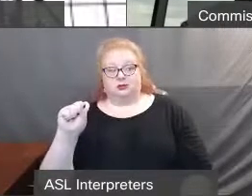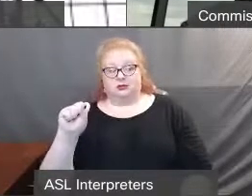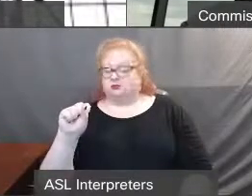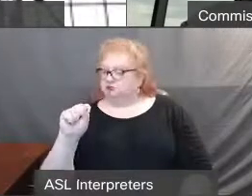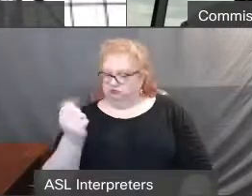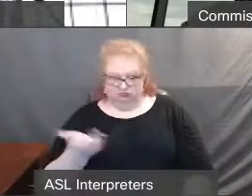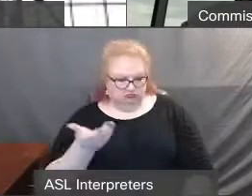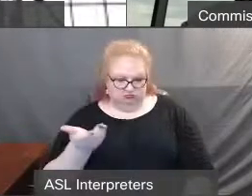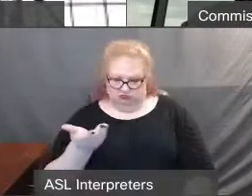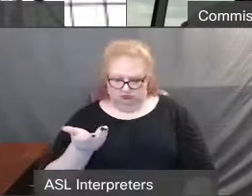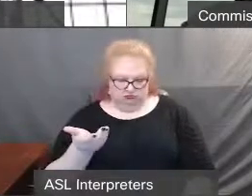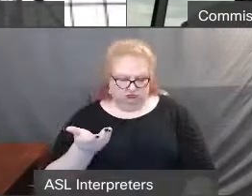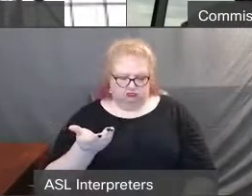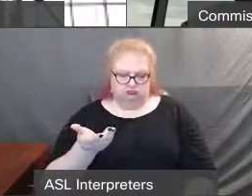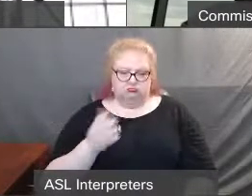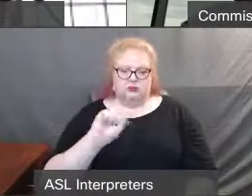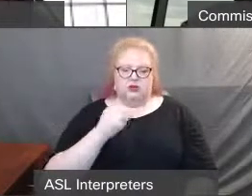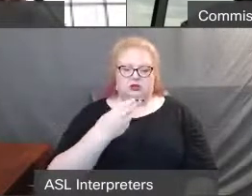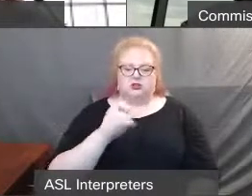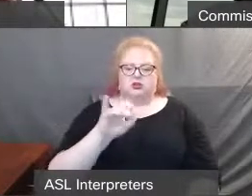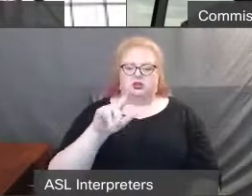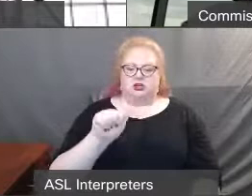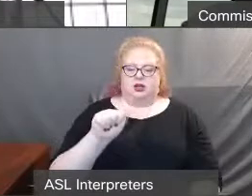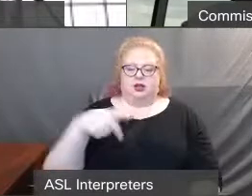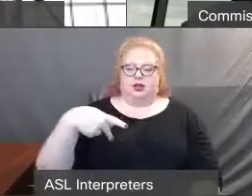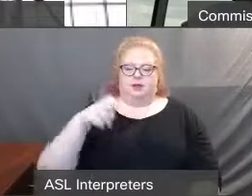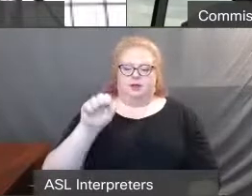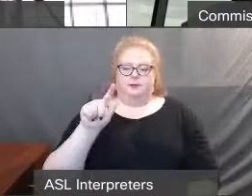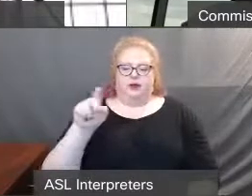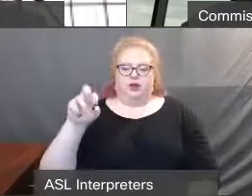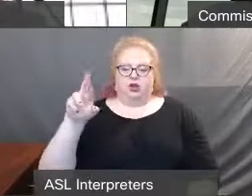Not present. Okay. Sheila Peters.